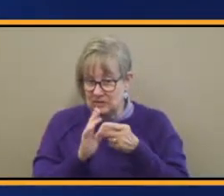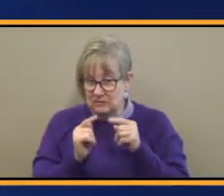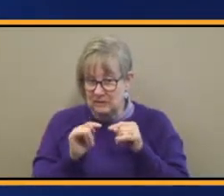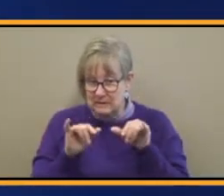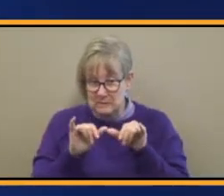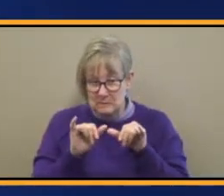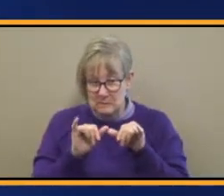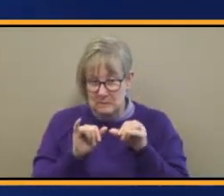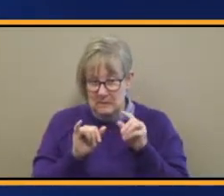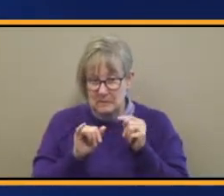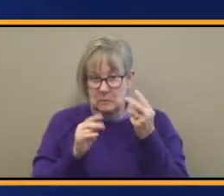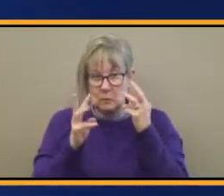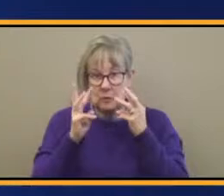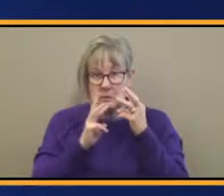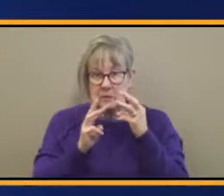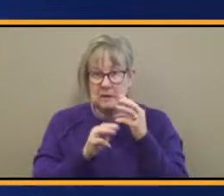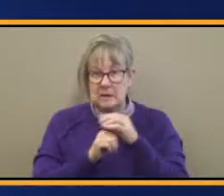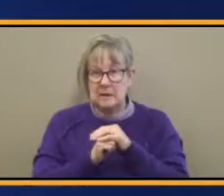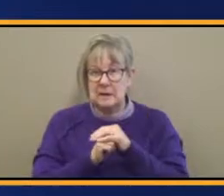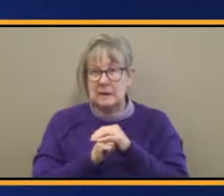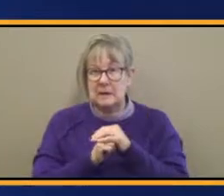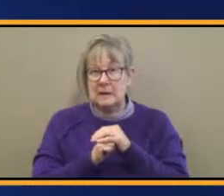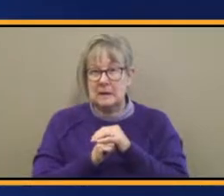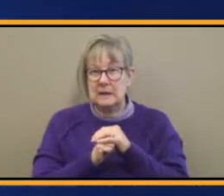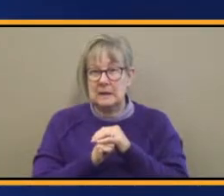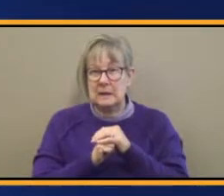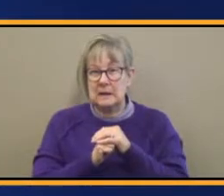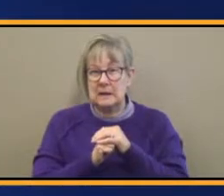kind of wondering that in that sense.